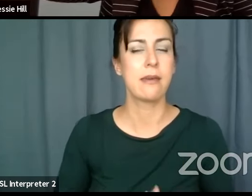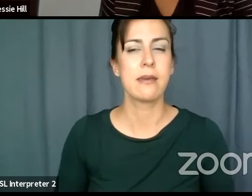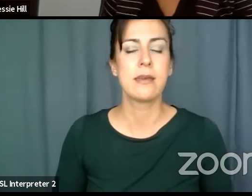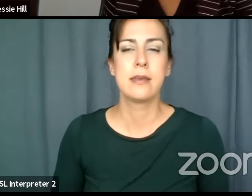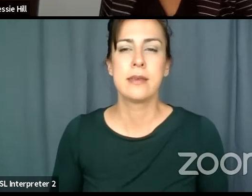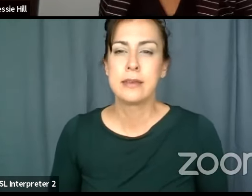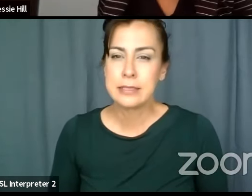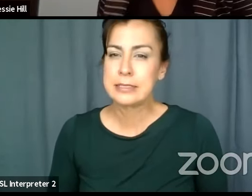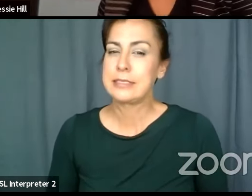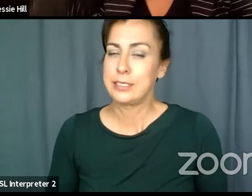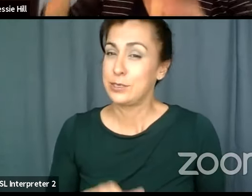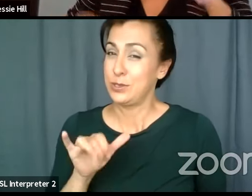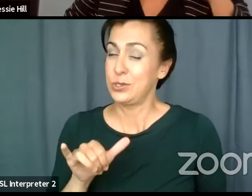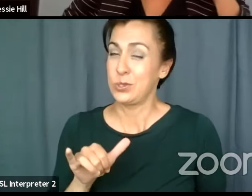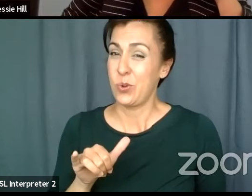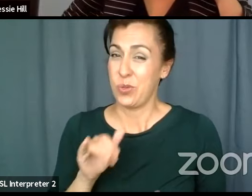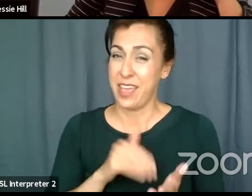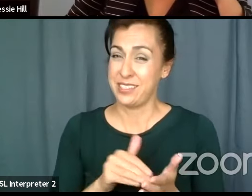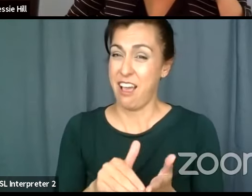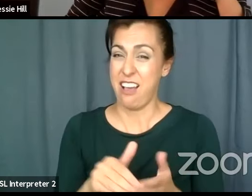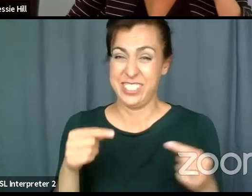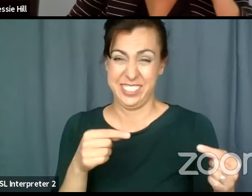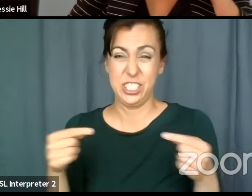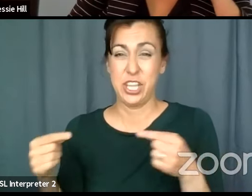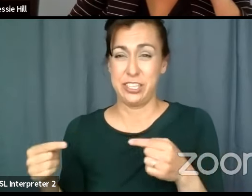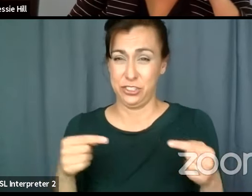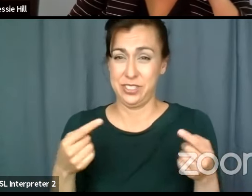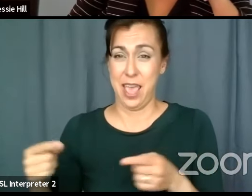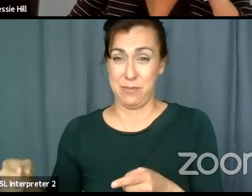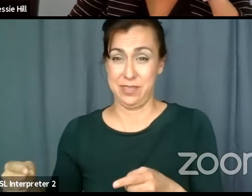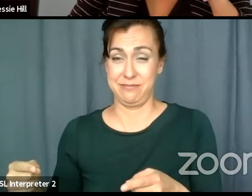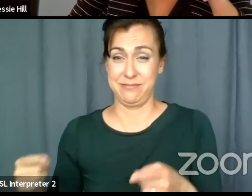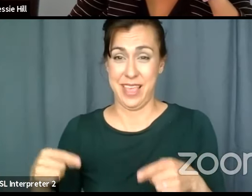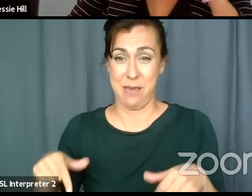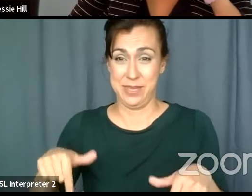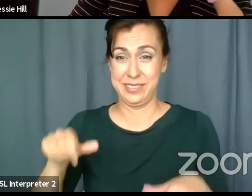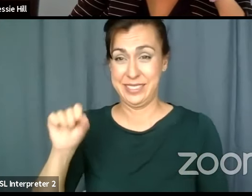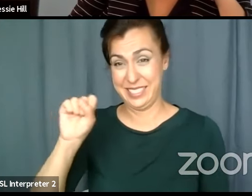That's the thing that's often in tension. And we see it in tension with the